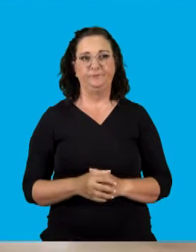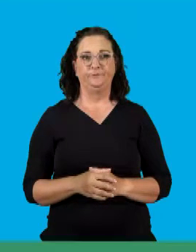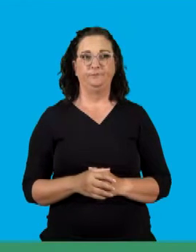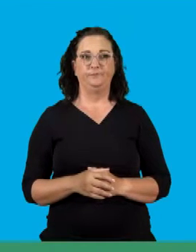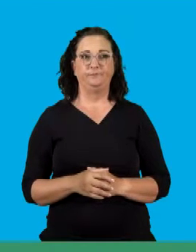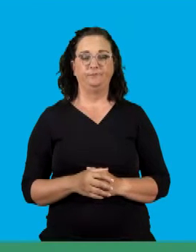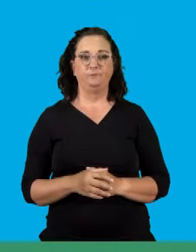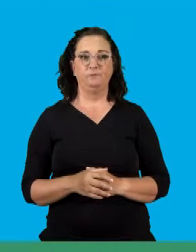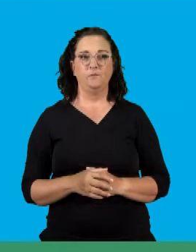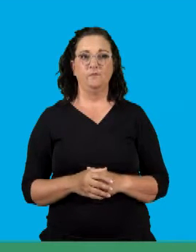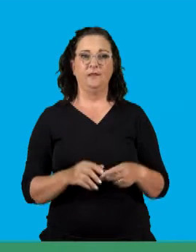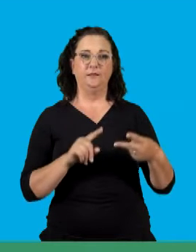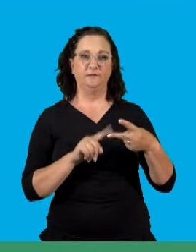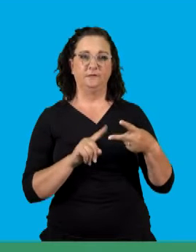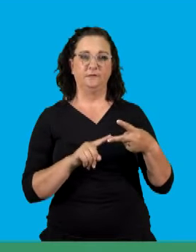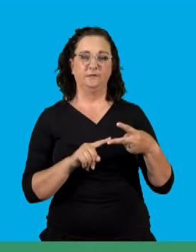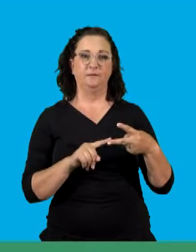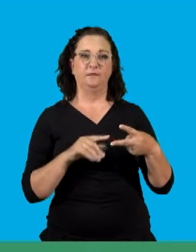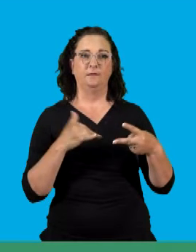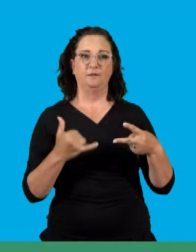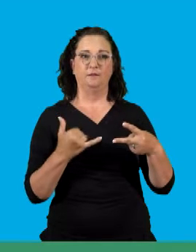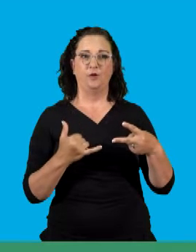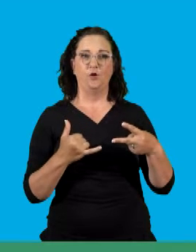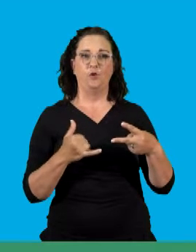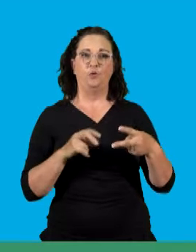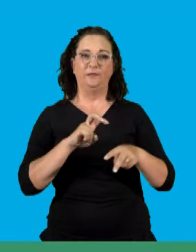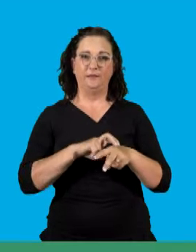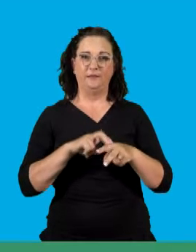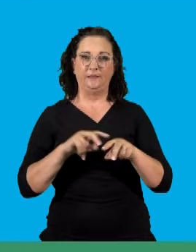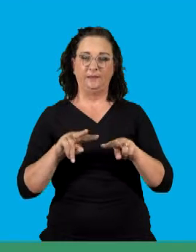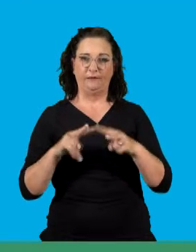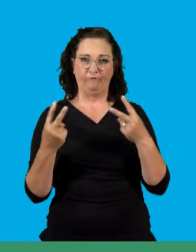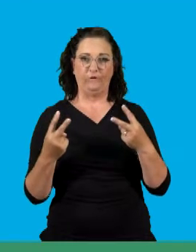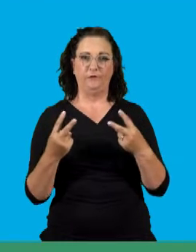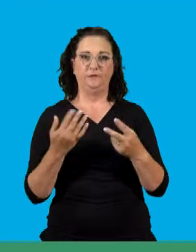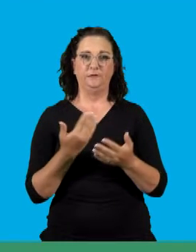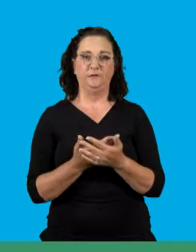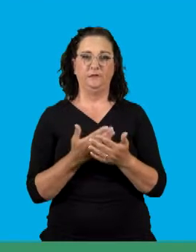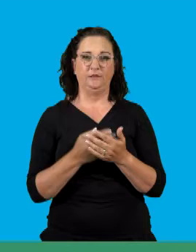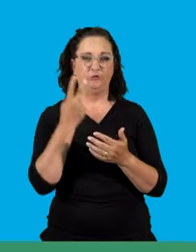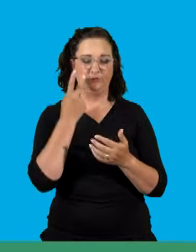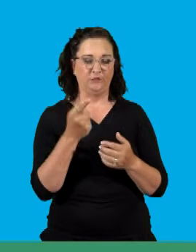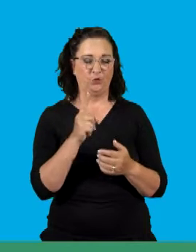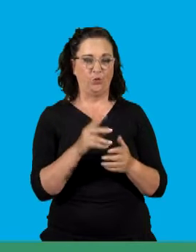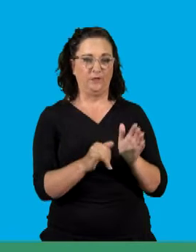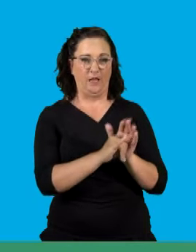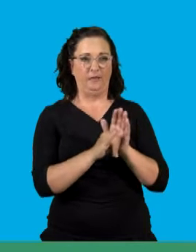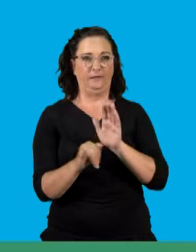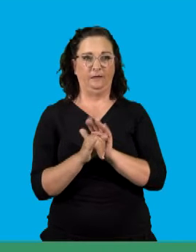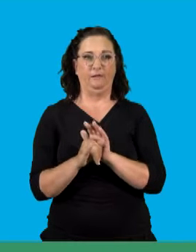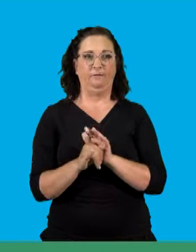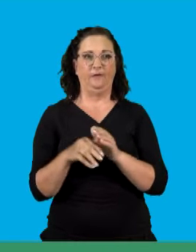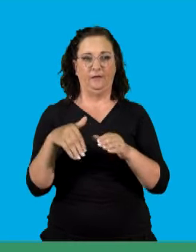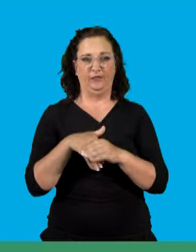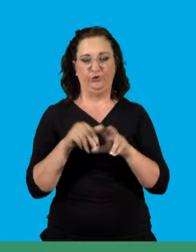explain other differences between the types of the market research identified in the previous question A.